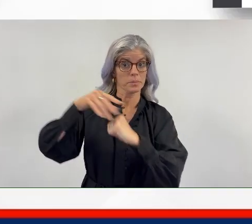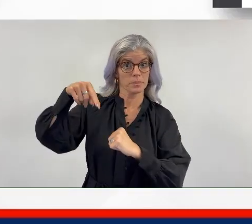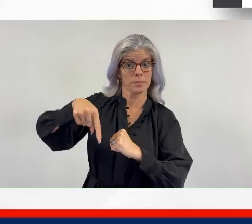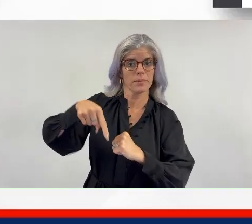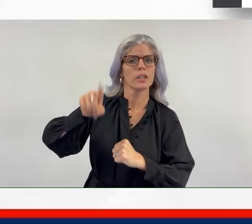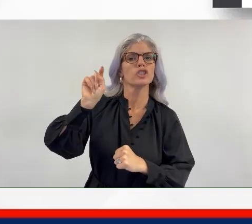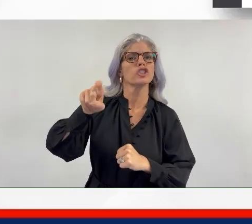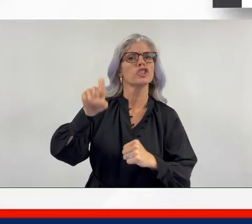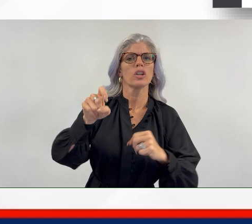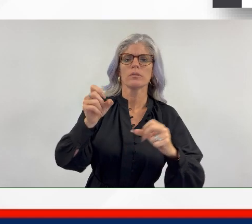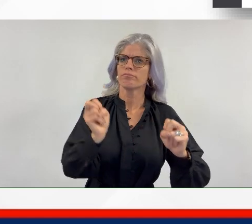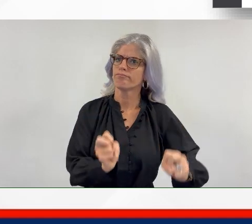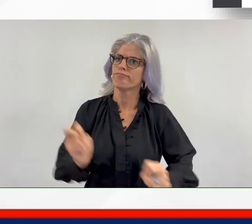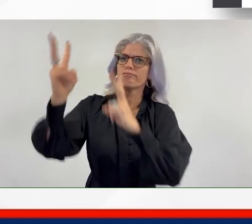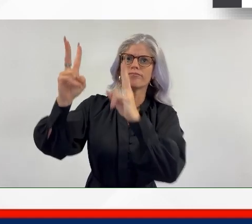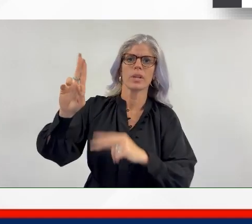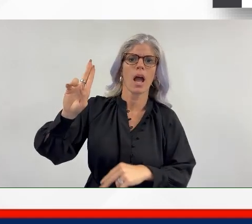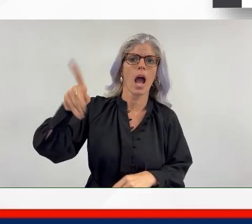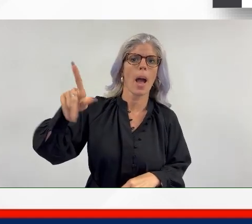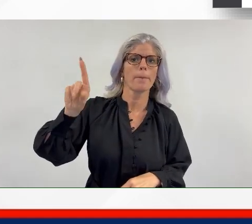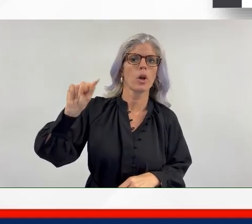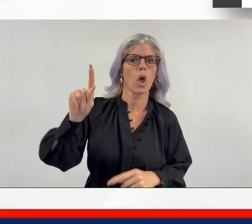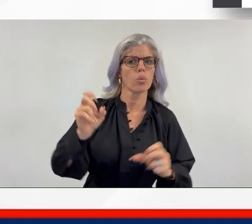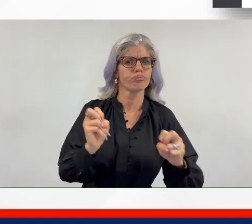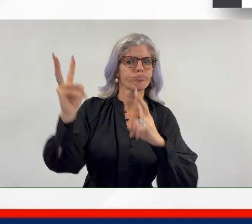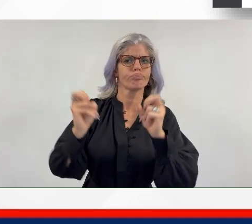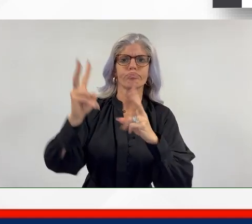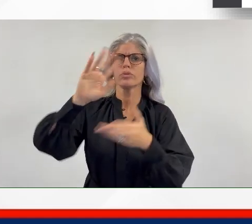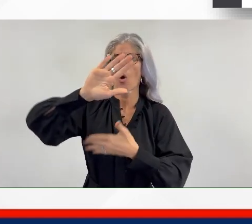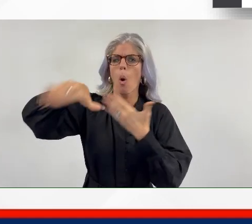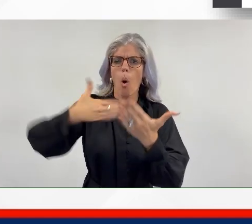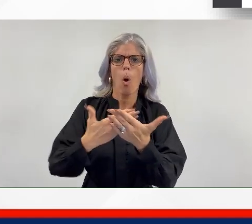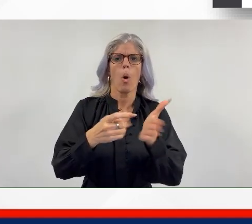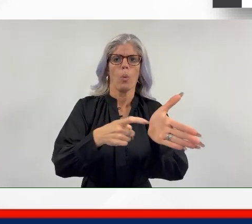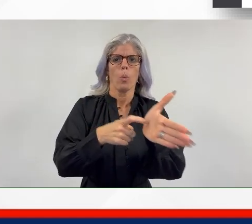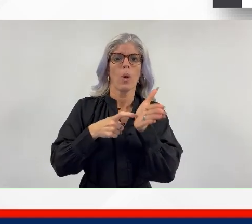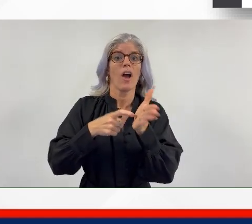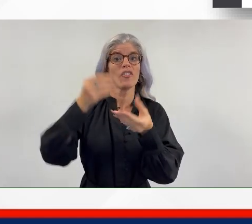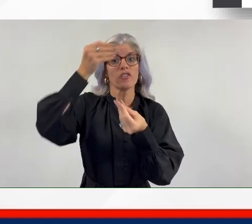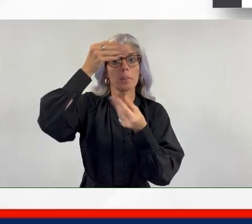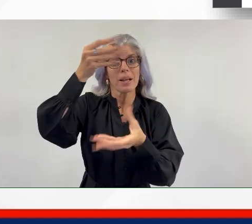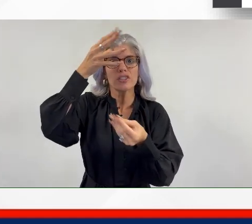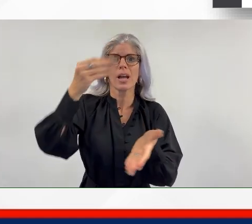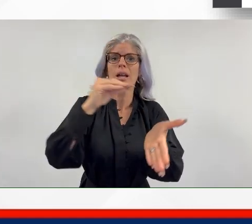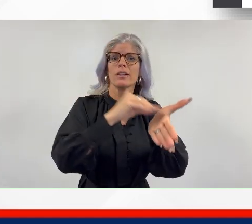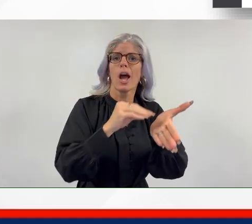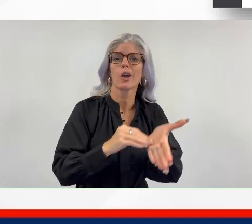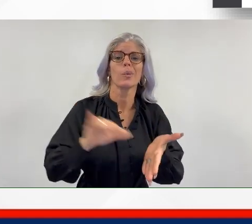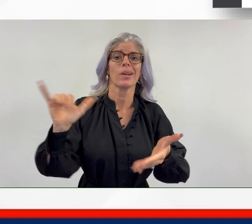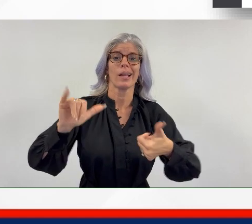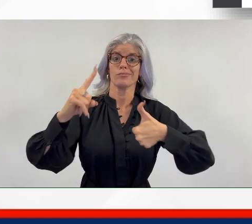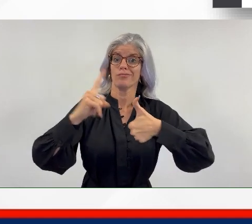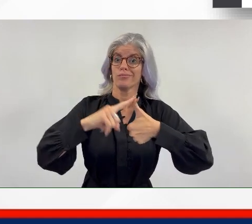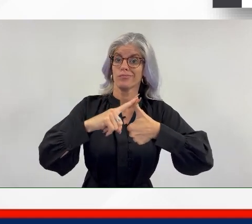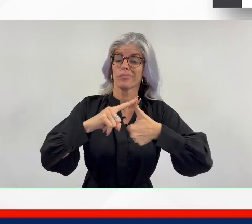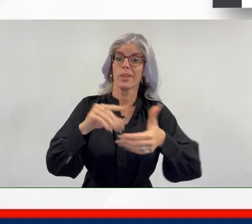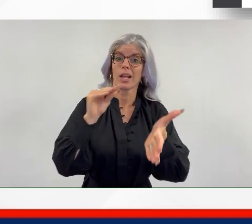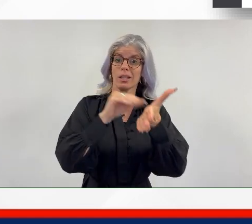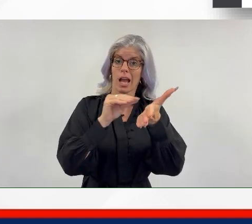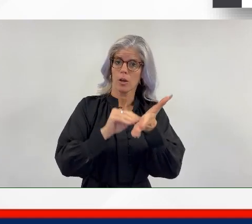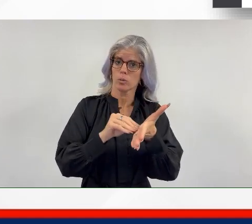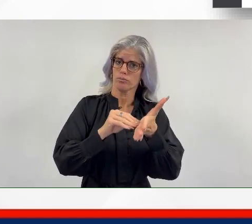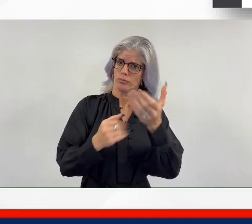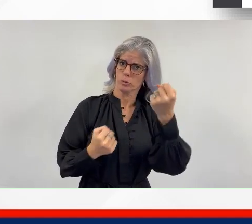Houses of worship organizations should upload all required information and documentation, such as documents to support legal responsibility of